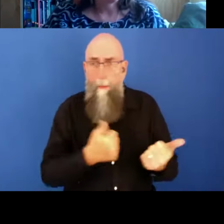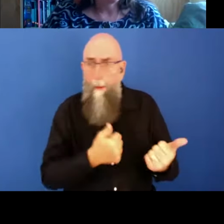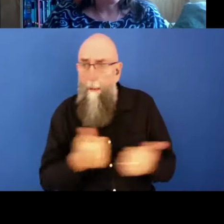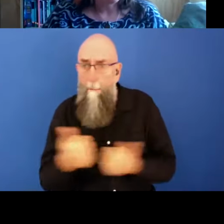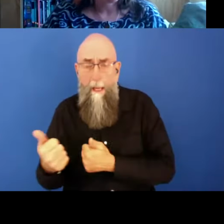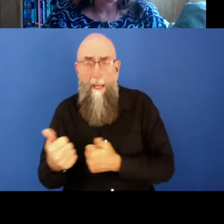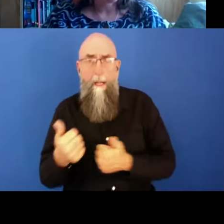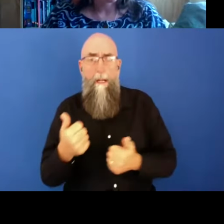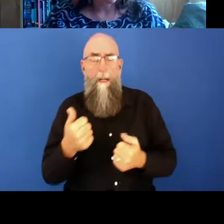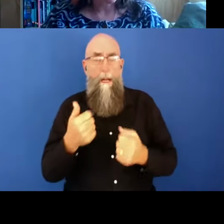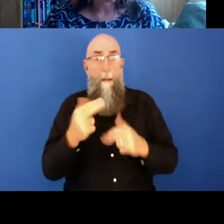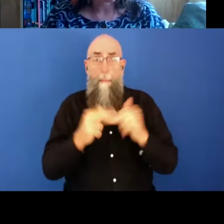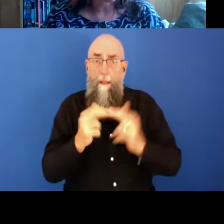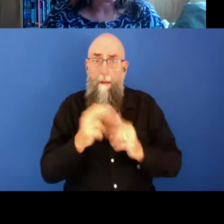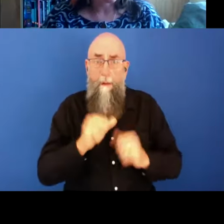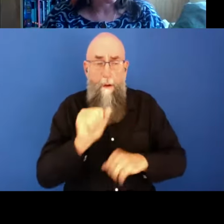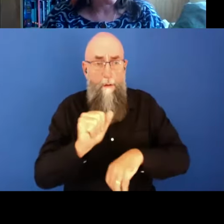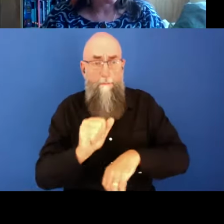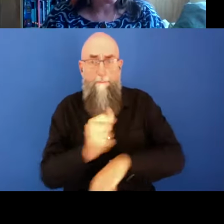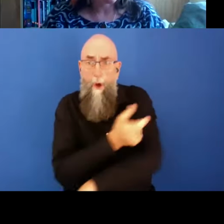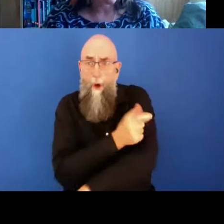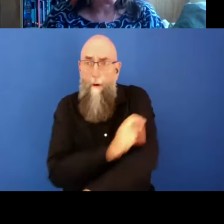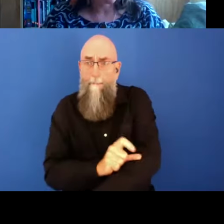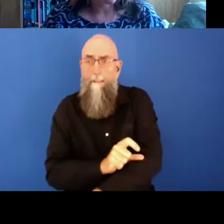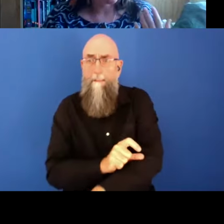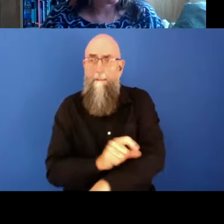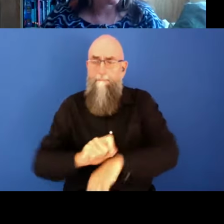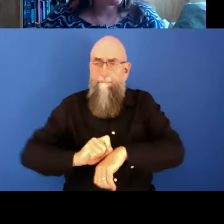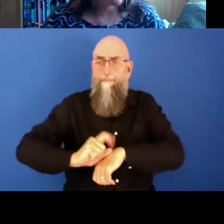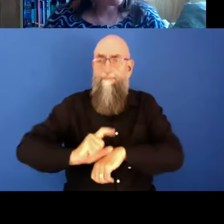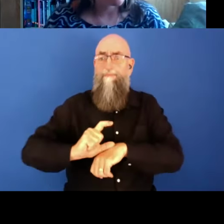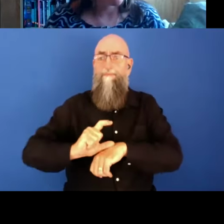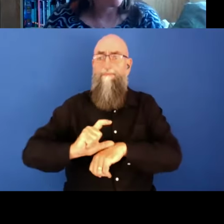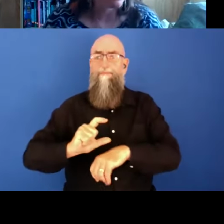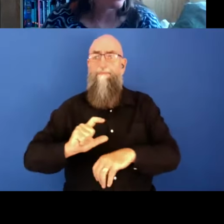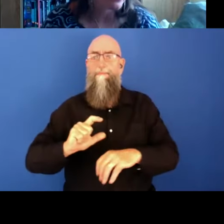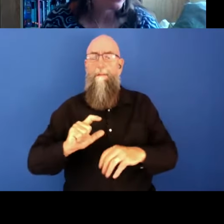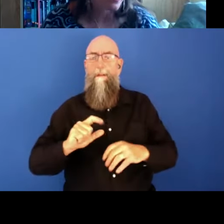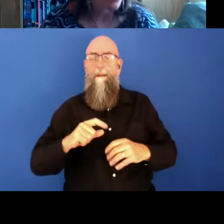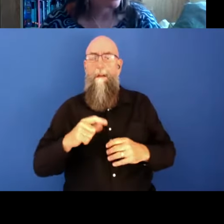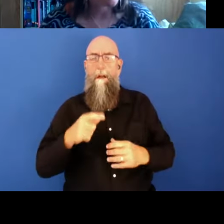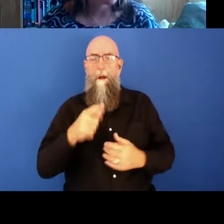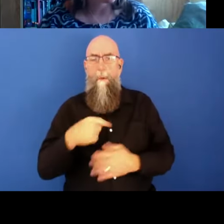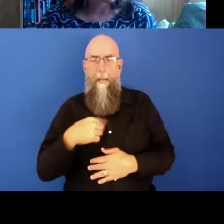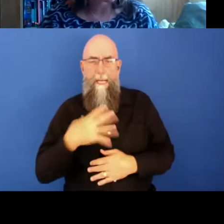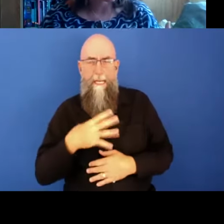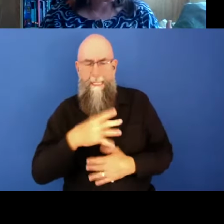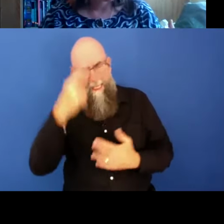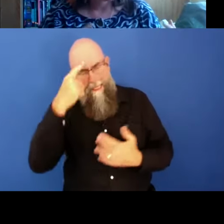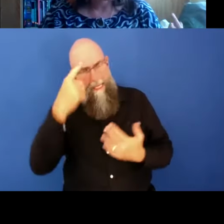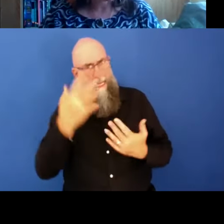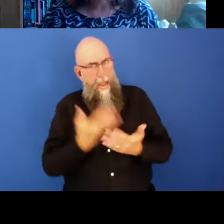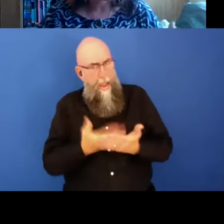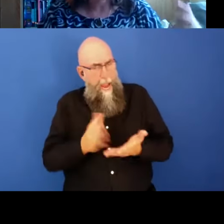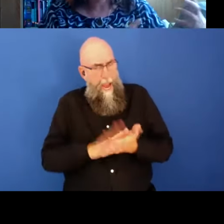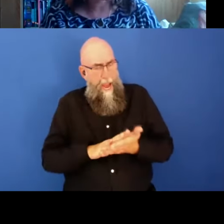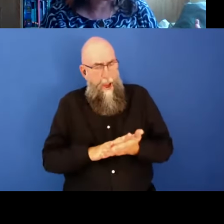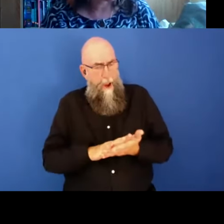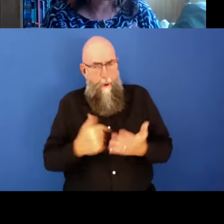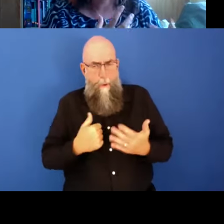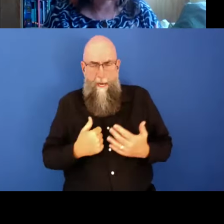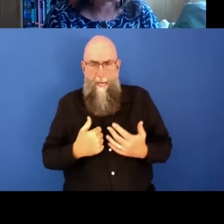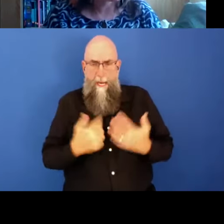um and issues around um you know whether it might be family services or other things so there's deep-seated